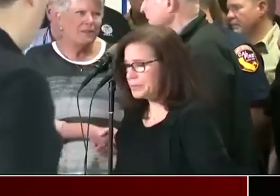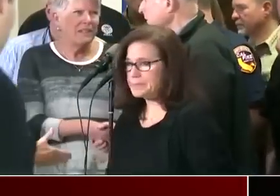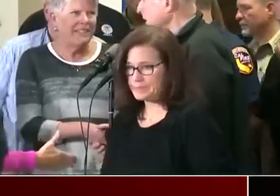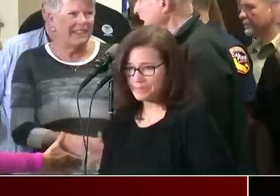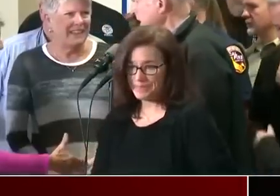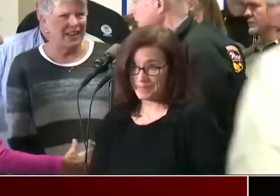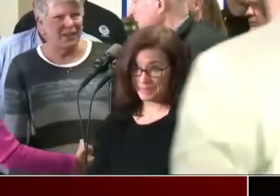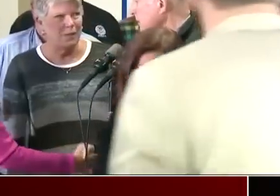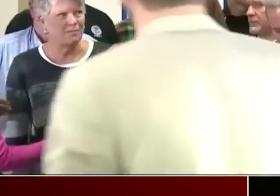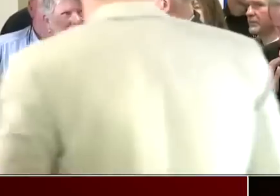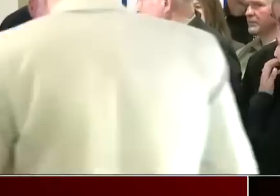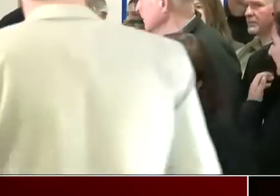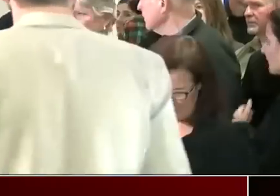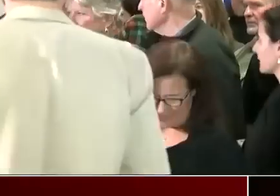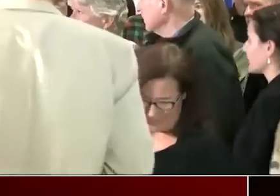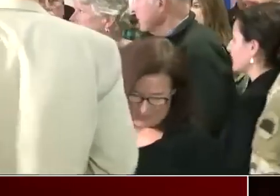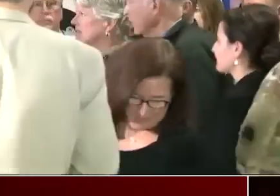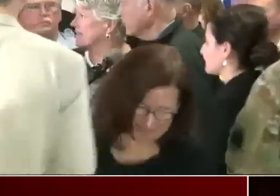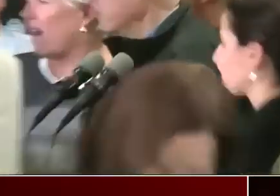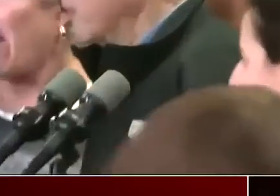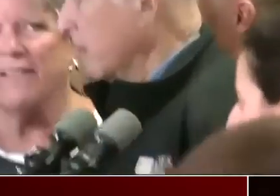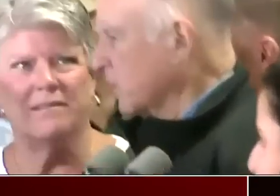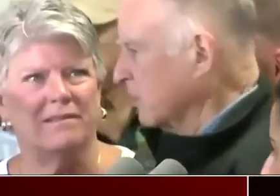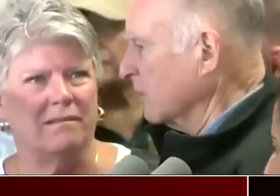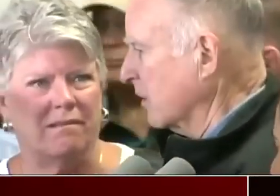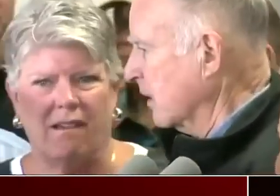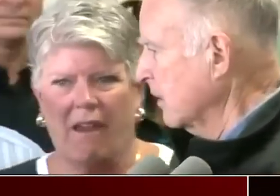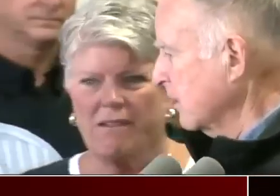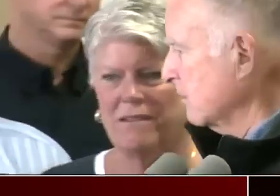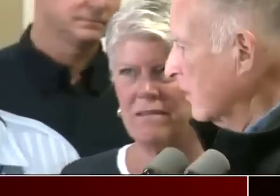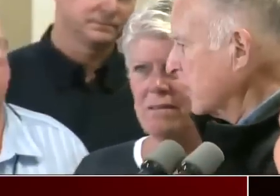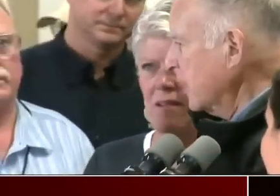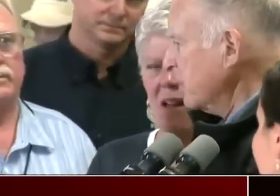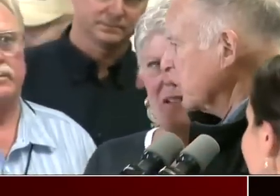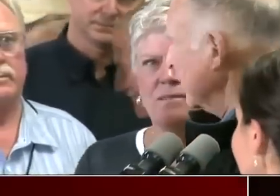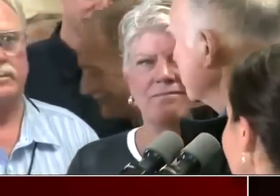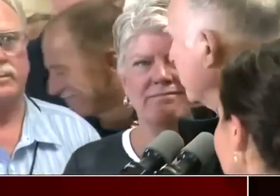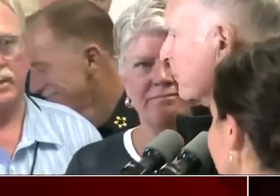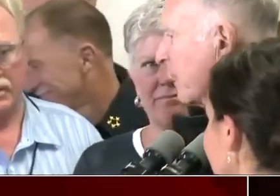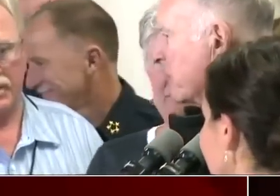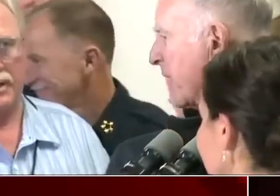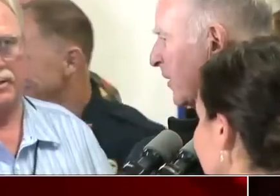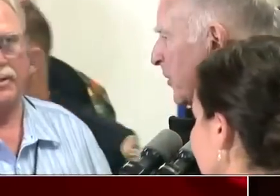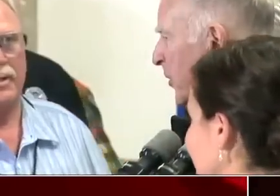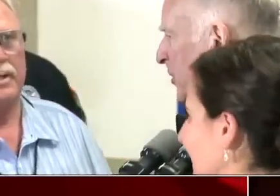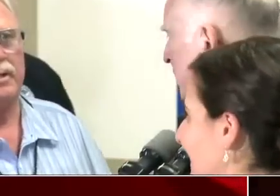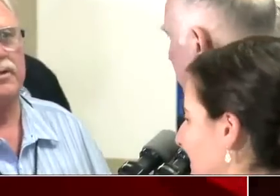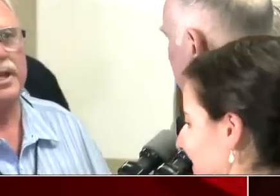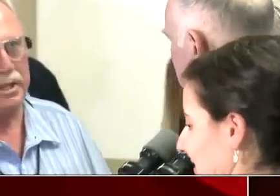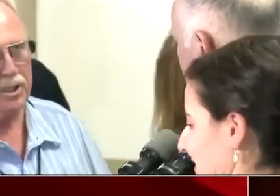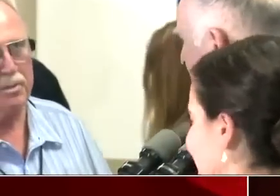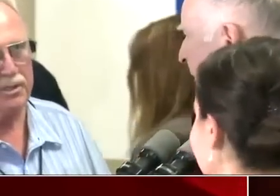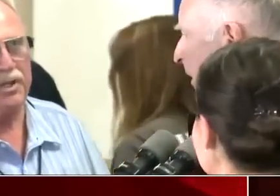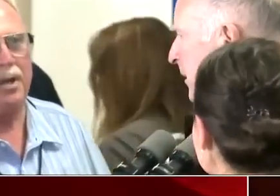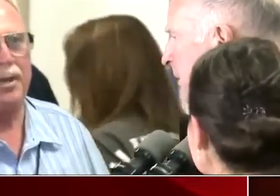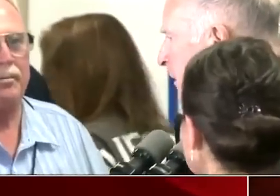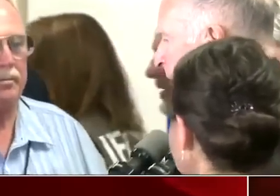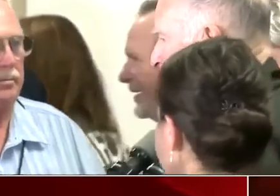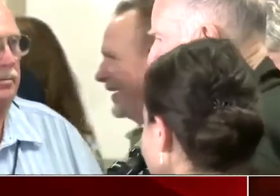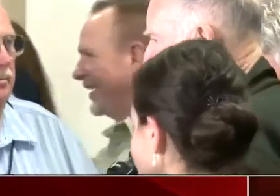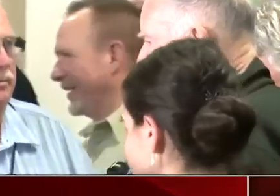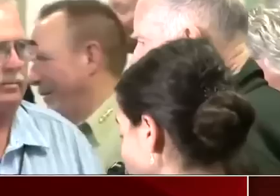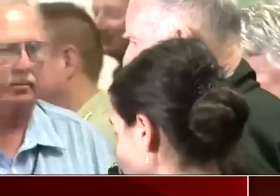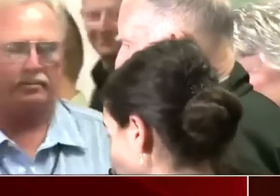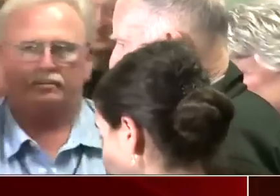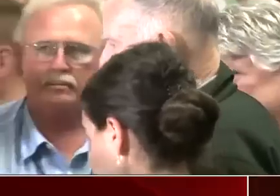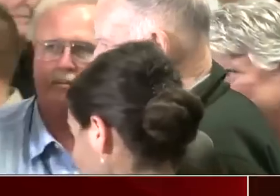said. Okay. Thank you. Well, I'm off to Paris to on the climate change. But I'll be back on Thursday.